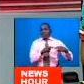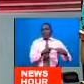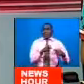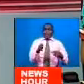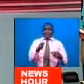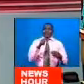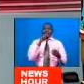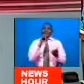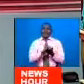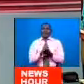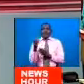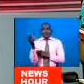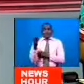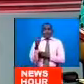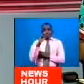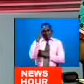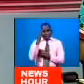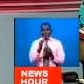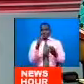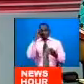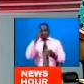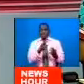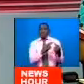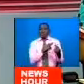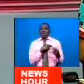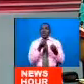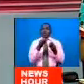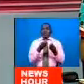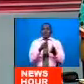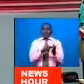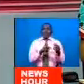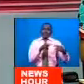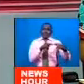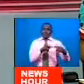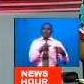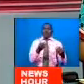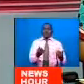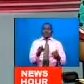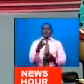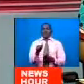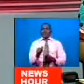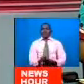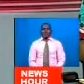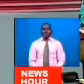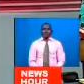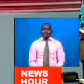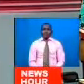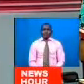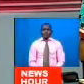Sun Baohong was speaking to the Minister for Information and Media Relations, Mr. Mahama Ayariga, in Accra.